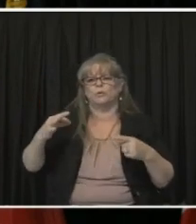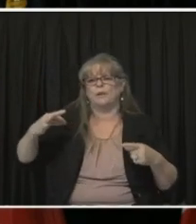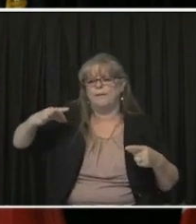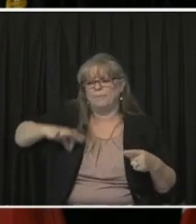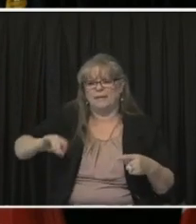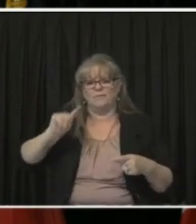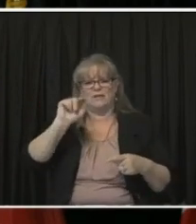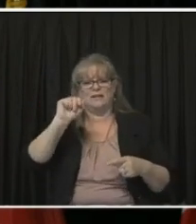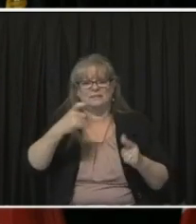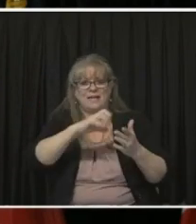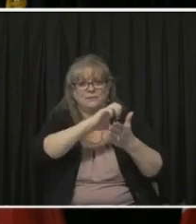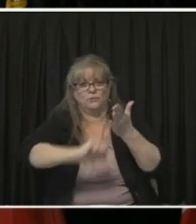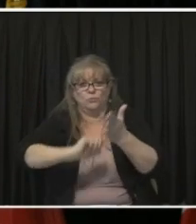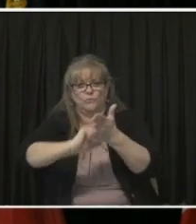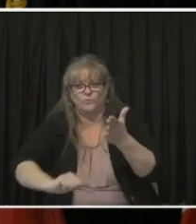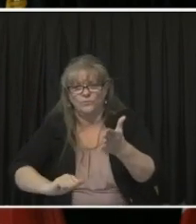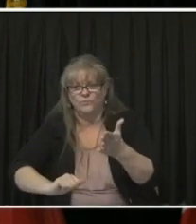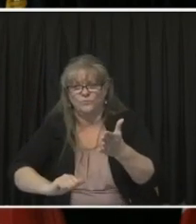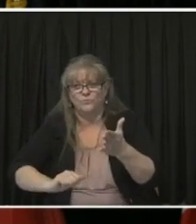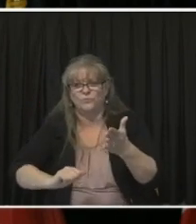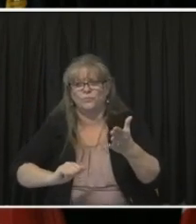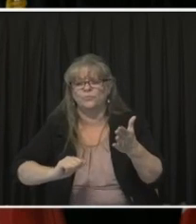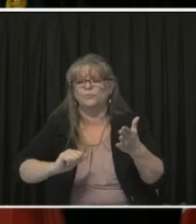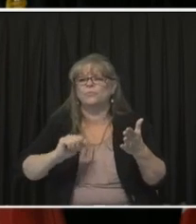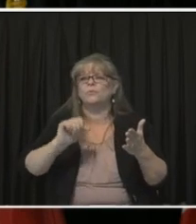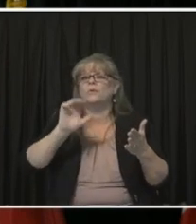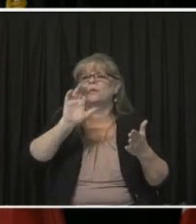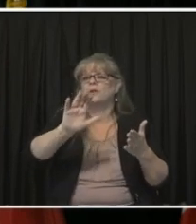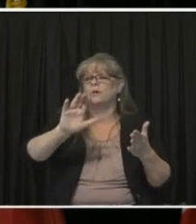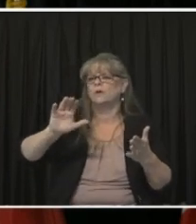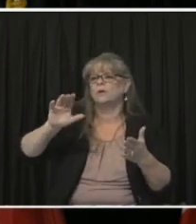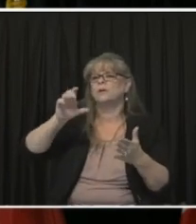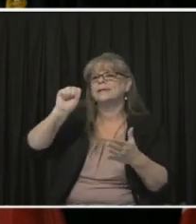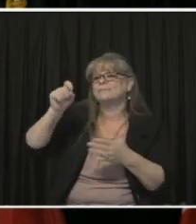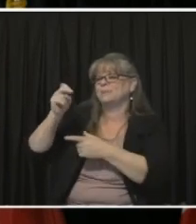said that she liked that bill and thought it should go through, and now I'm hearing